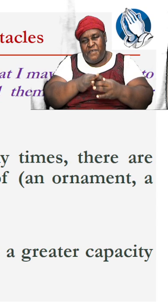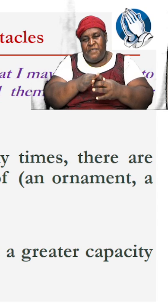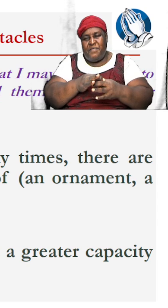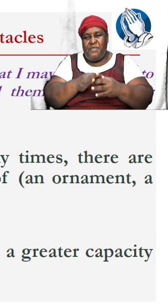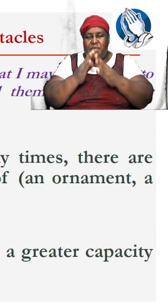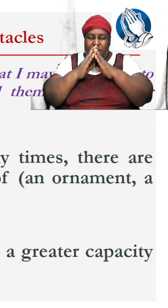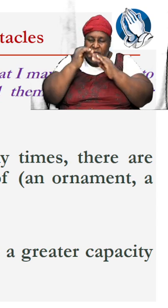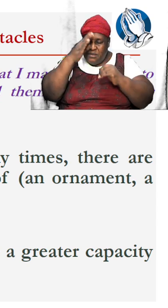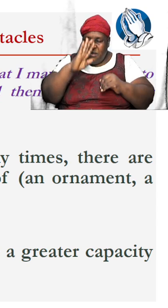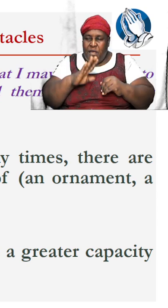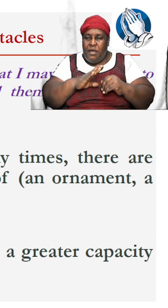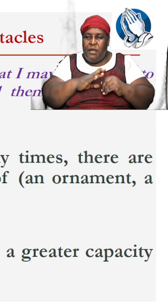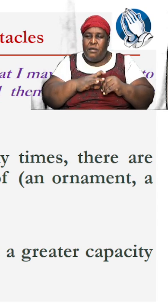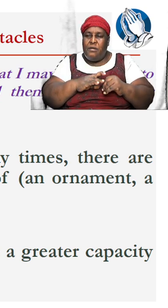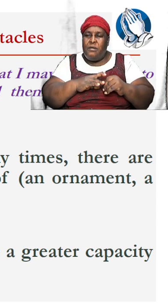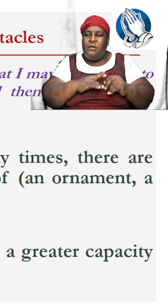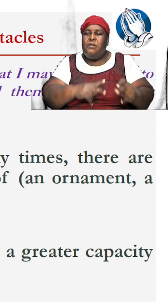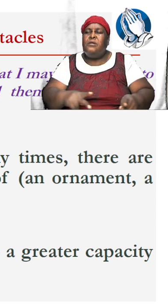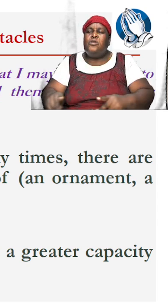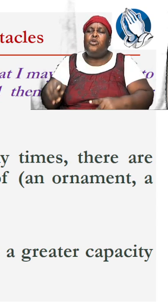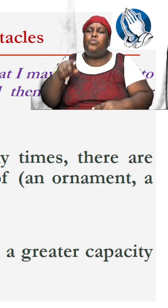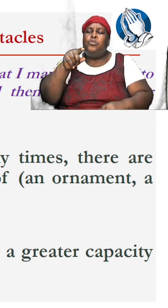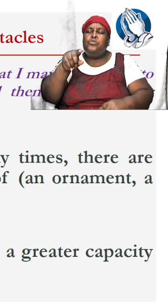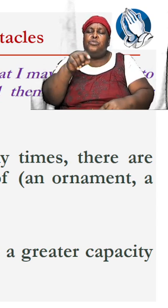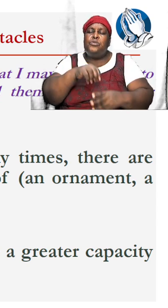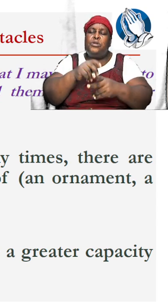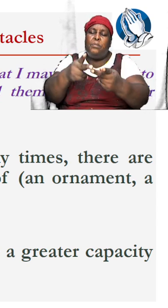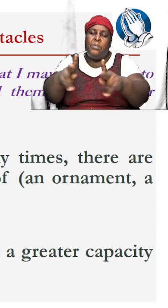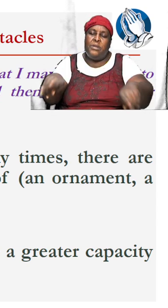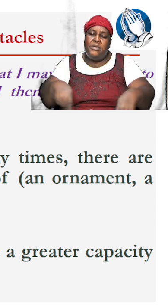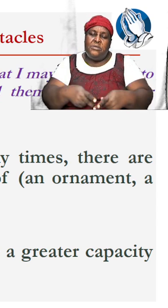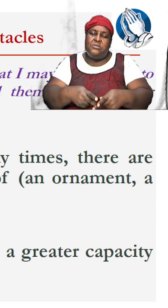put you in a place where you can serve him right.